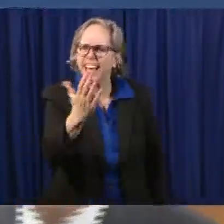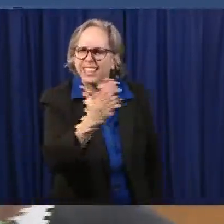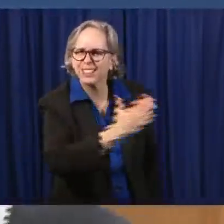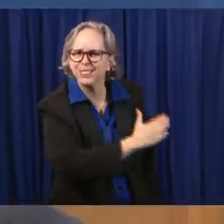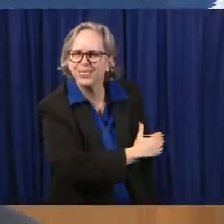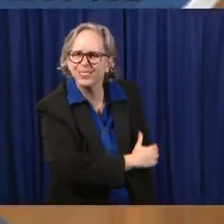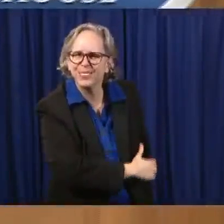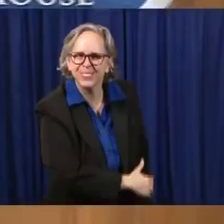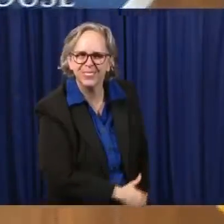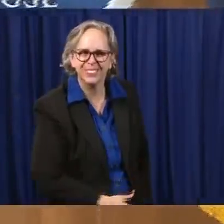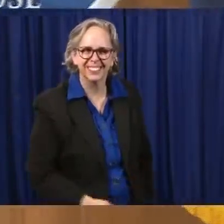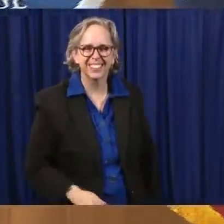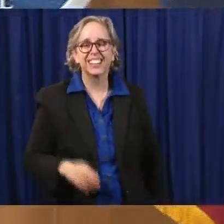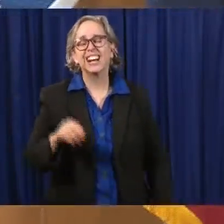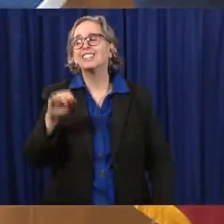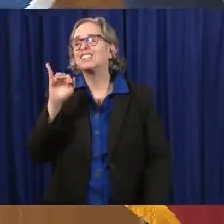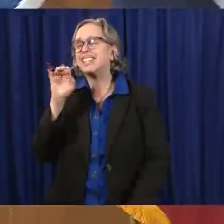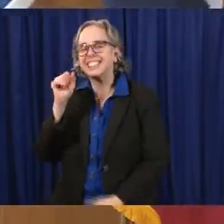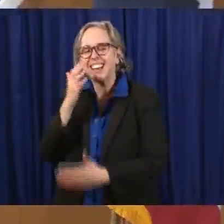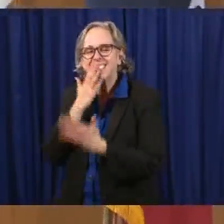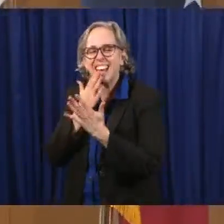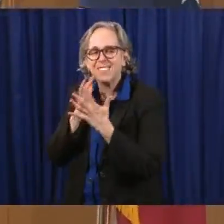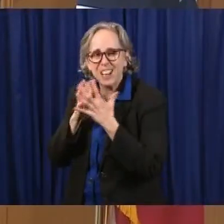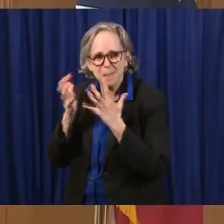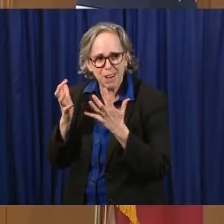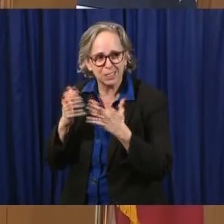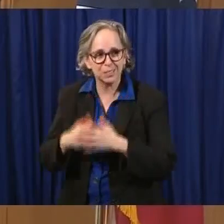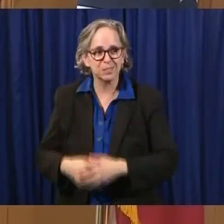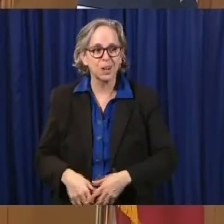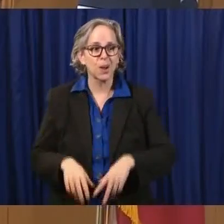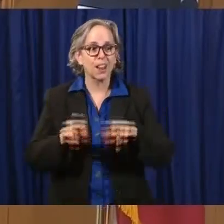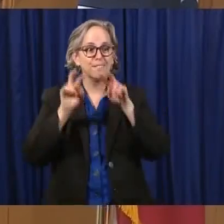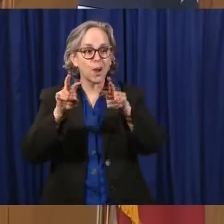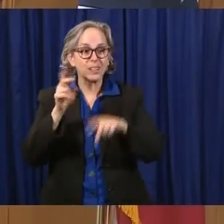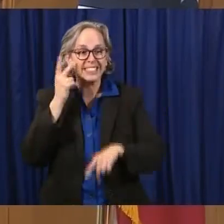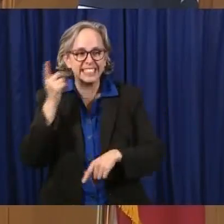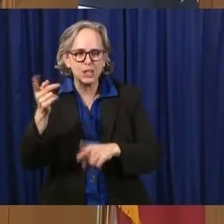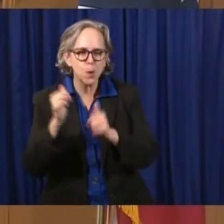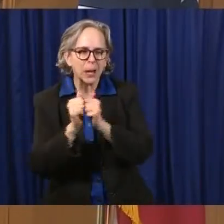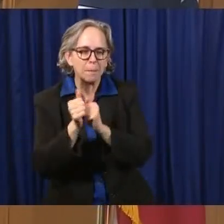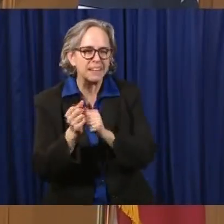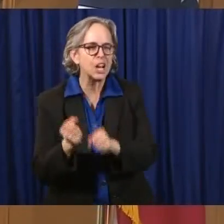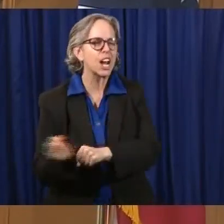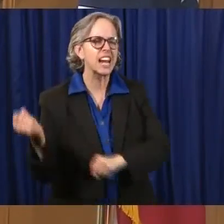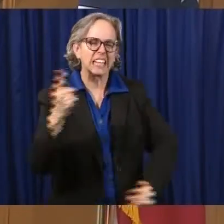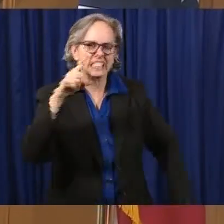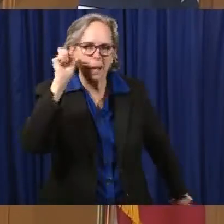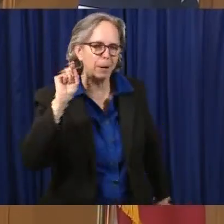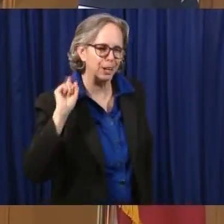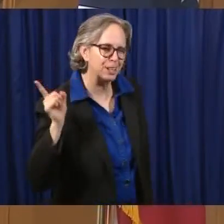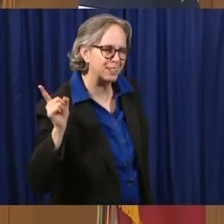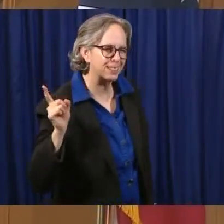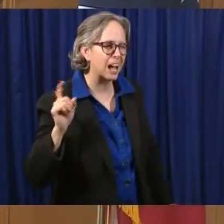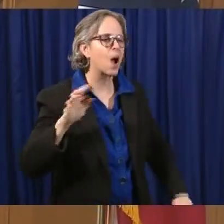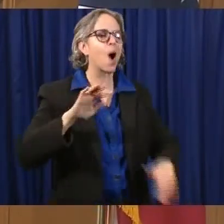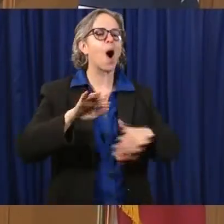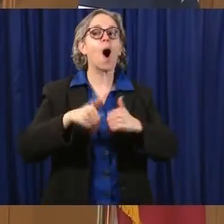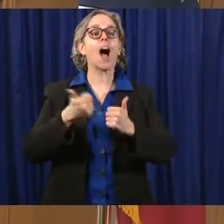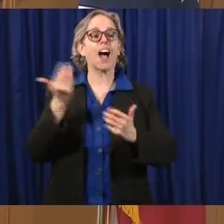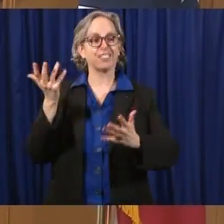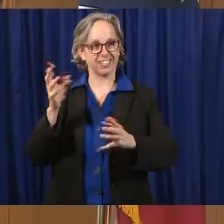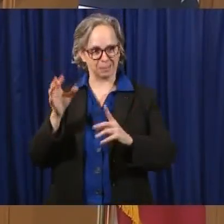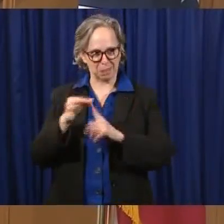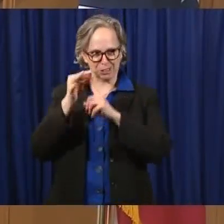Jessica, thank you very much, and we look forward to seeing you compete next summer and all the other Special